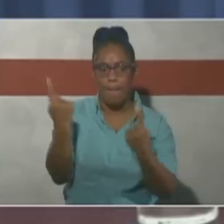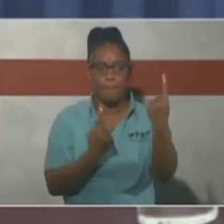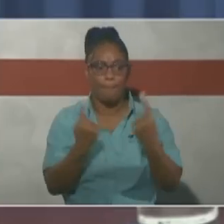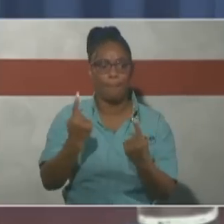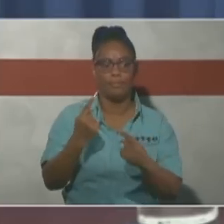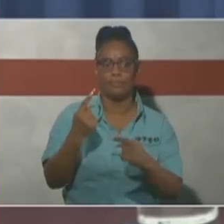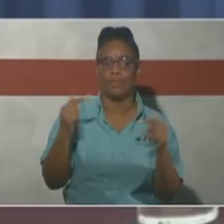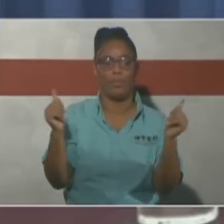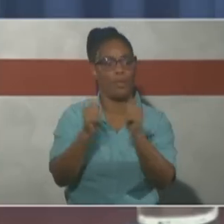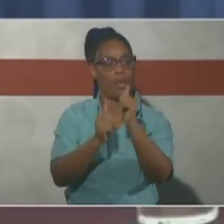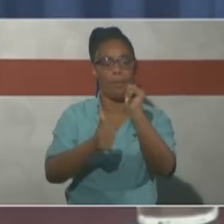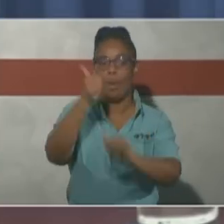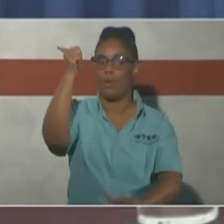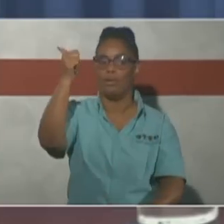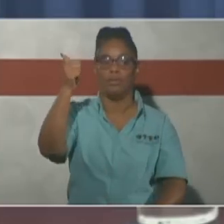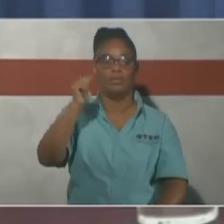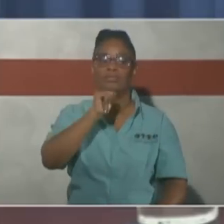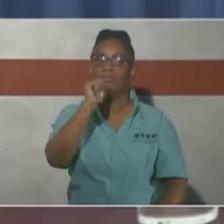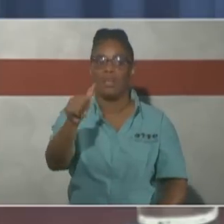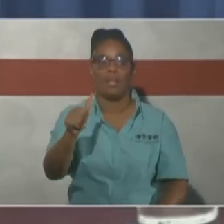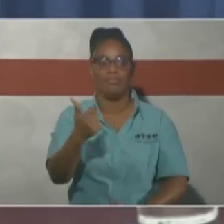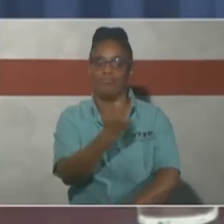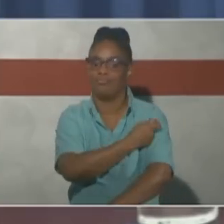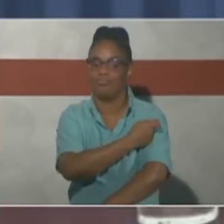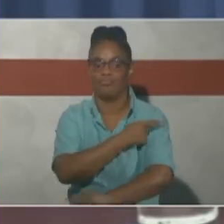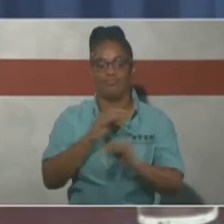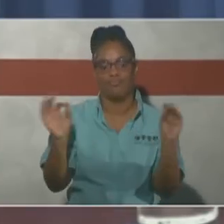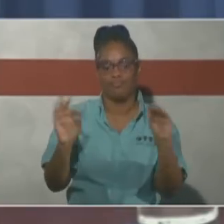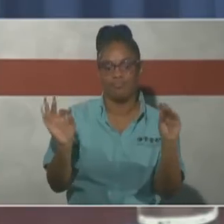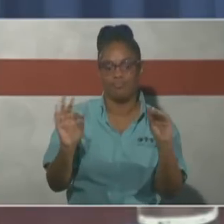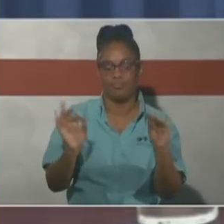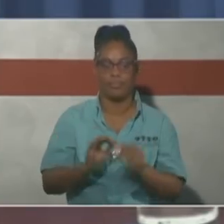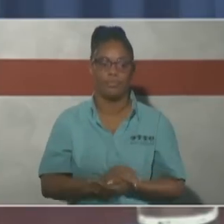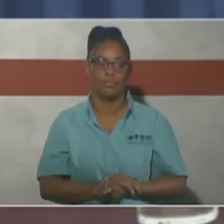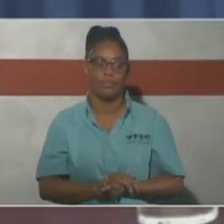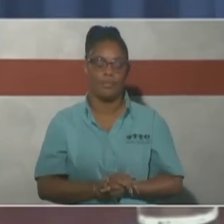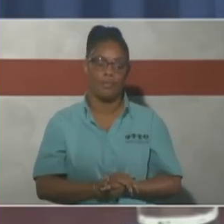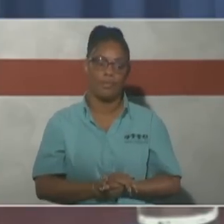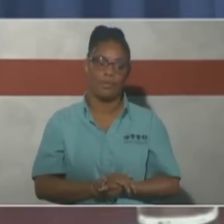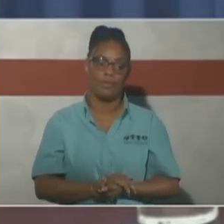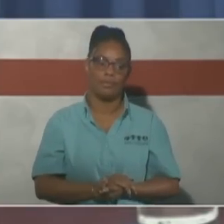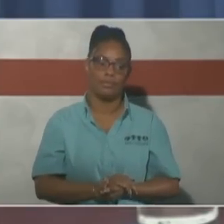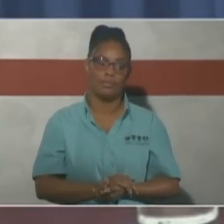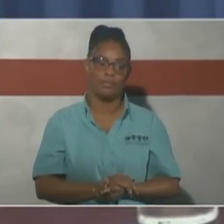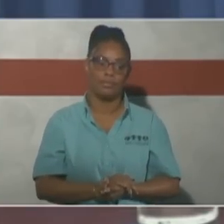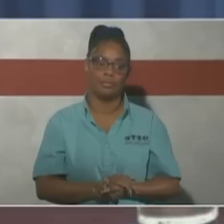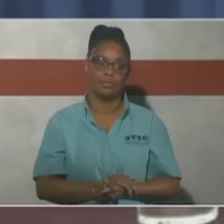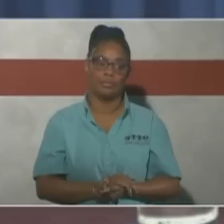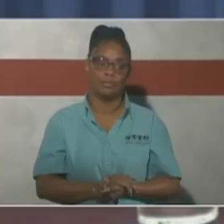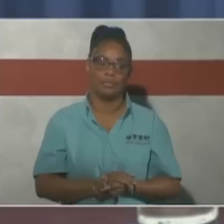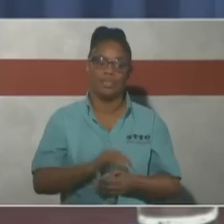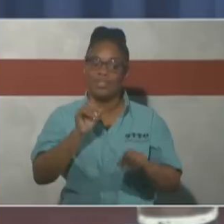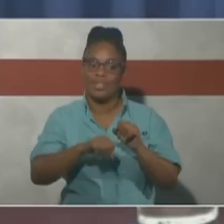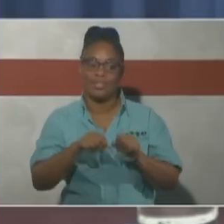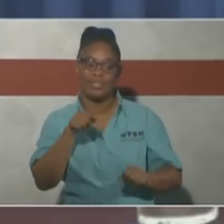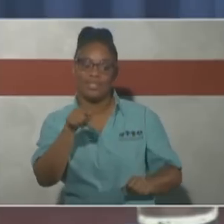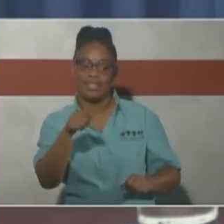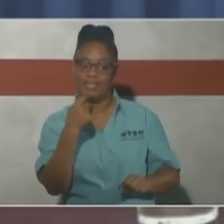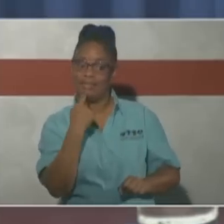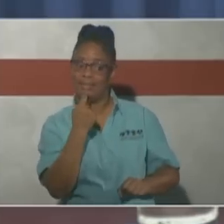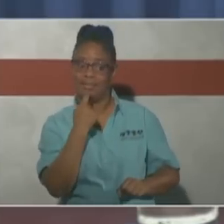heard every single health professional speak about the fact that people presenting to us are mainly